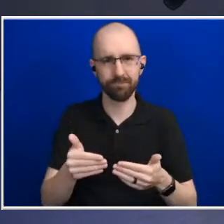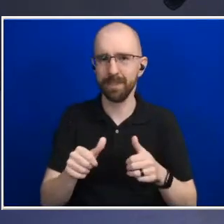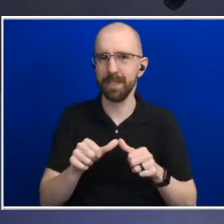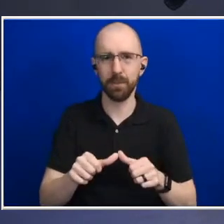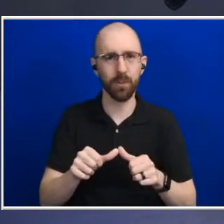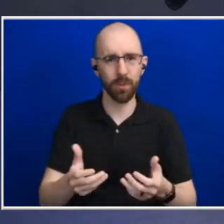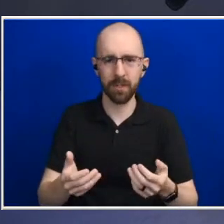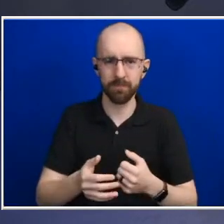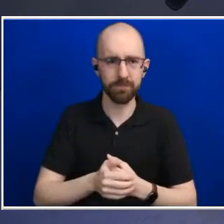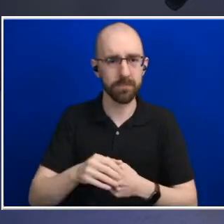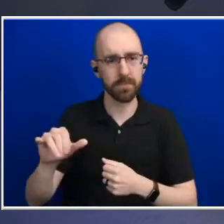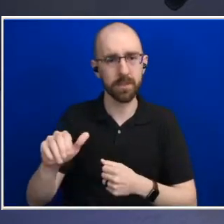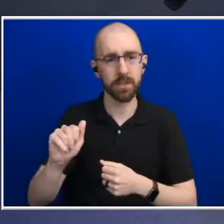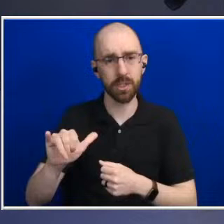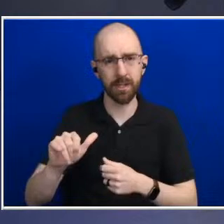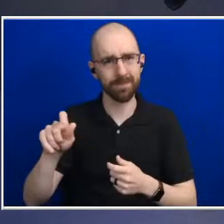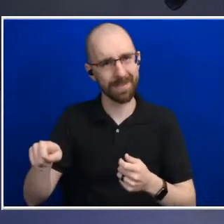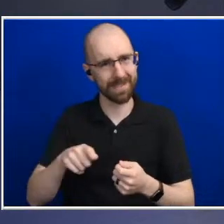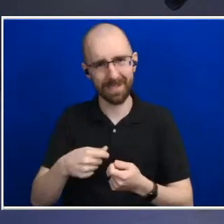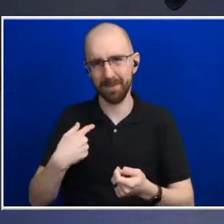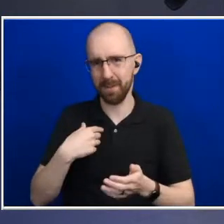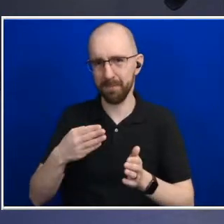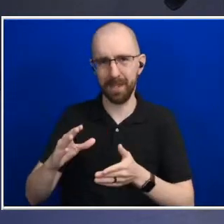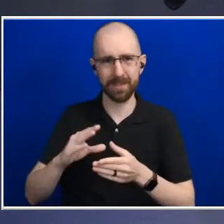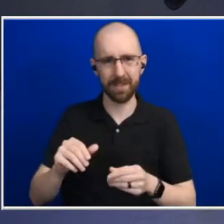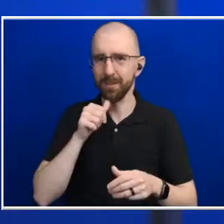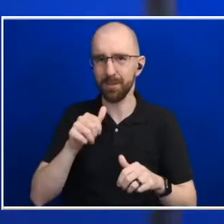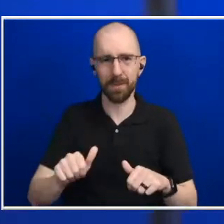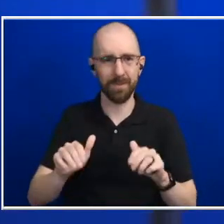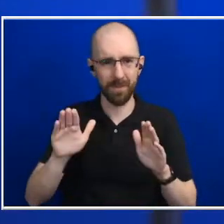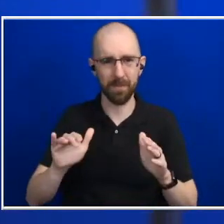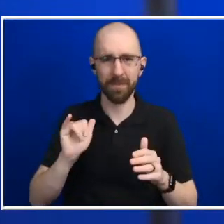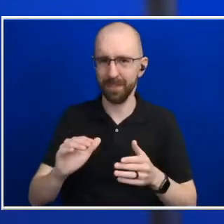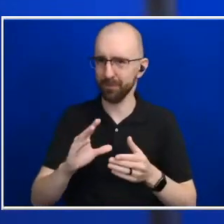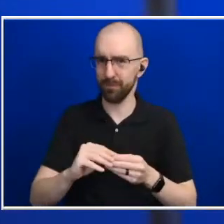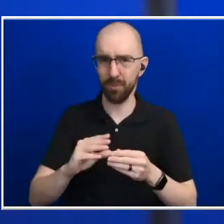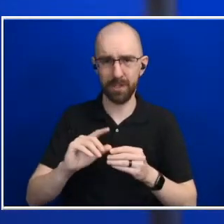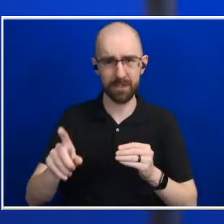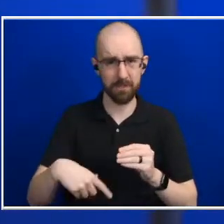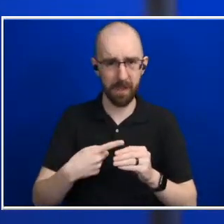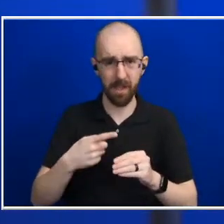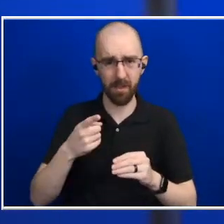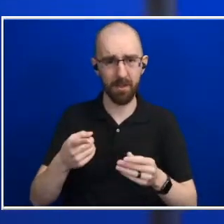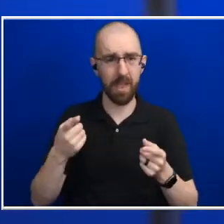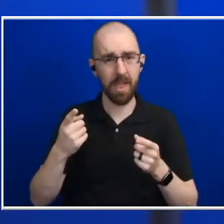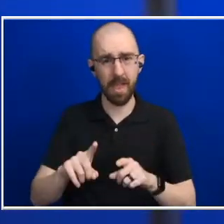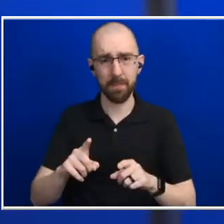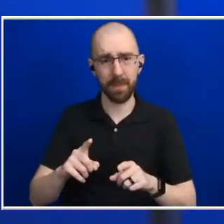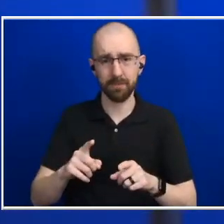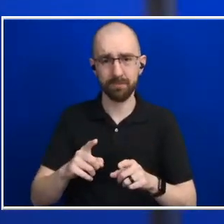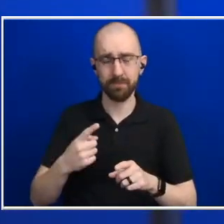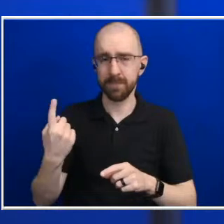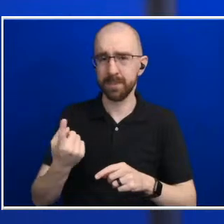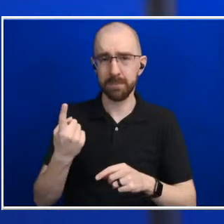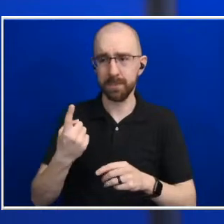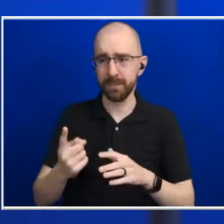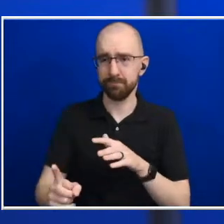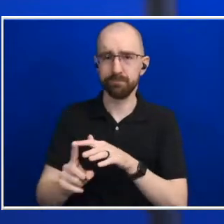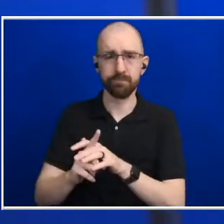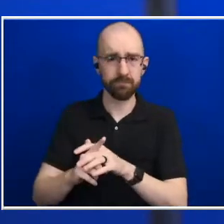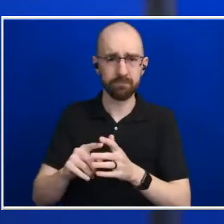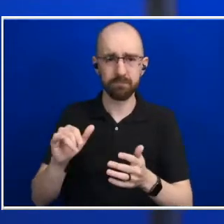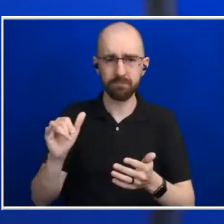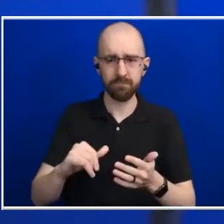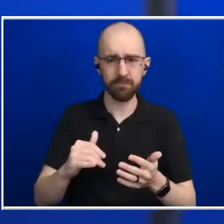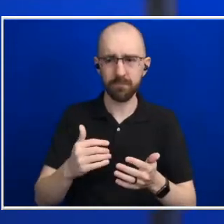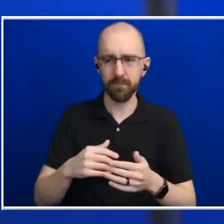That's exactly what I was going to say. Never give up. I think that's what the story's about. If you come across something that is a hurdle you need to